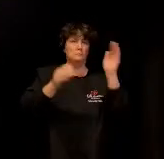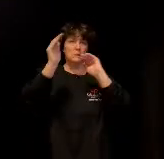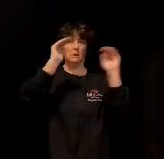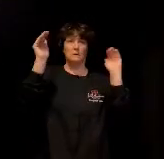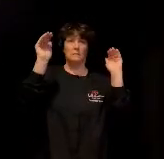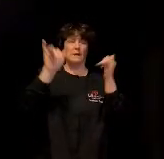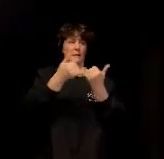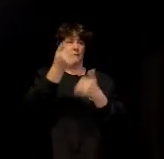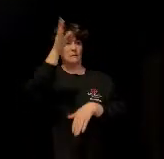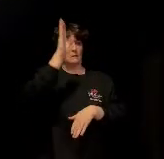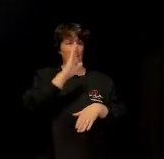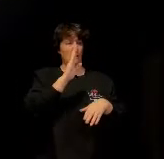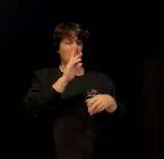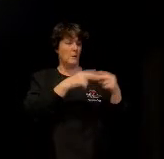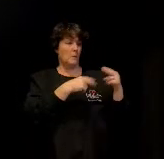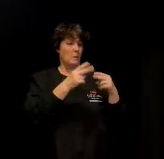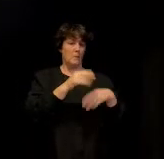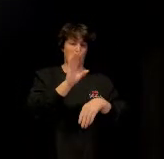God is going to build his church.